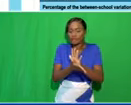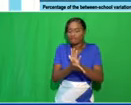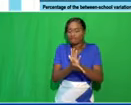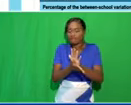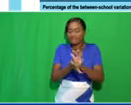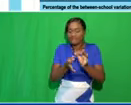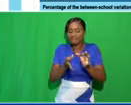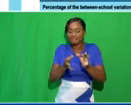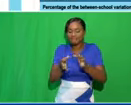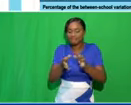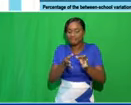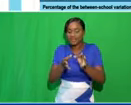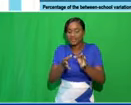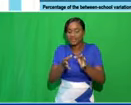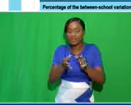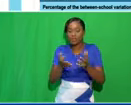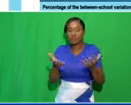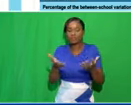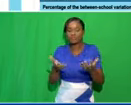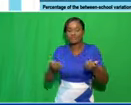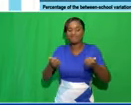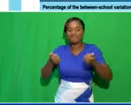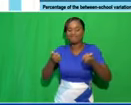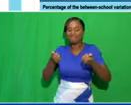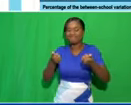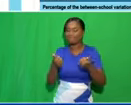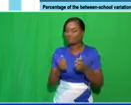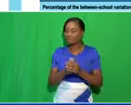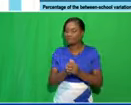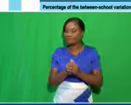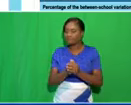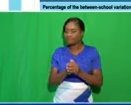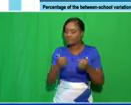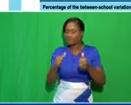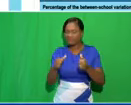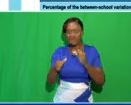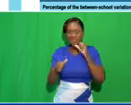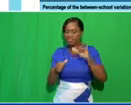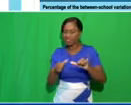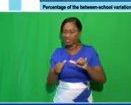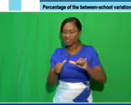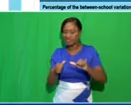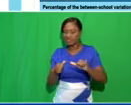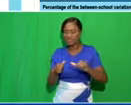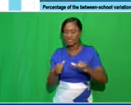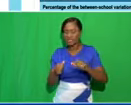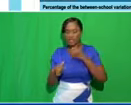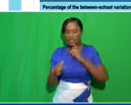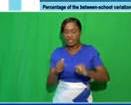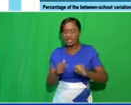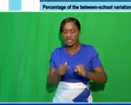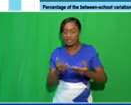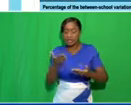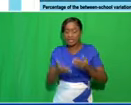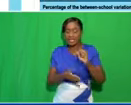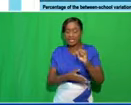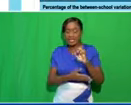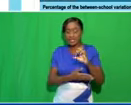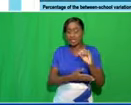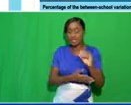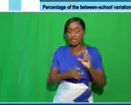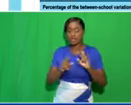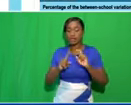what explains the difference is ability. It's probably not at that age. It's likely SES. But now